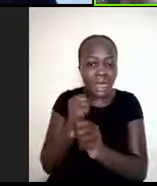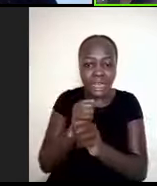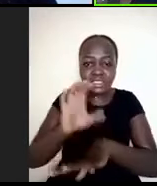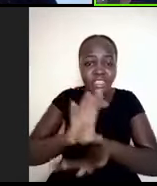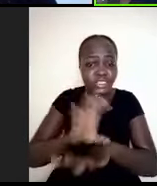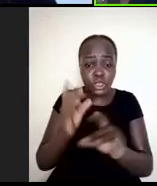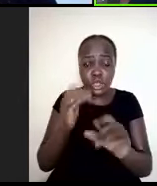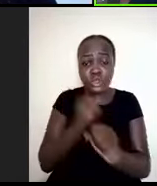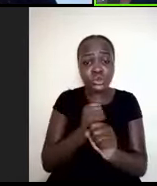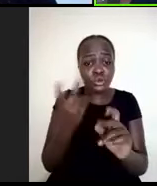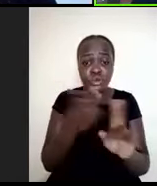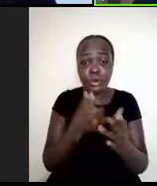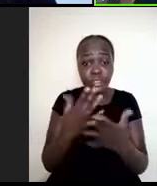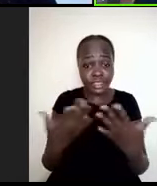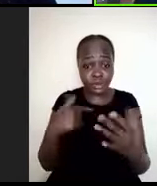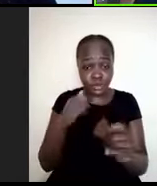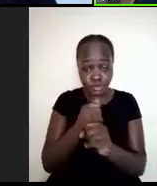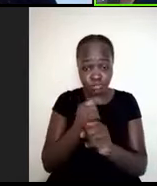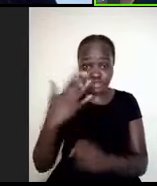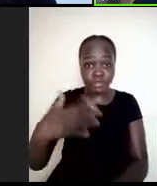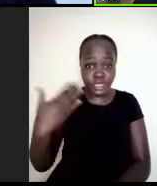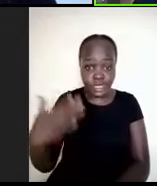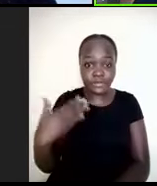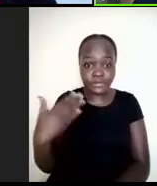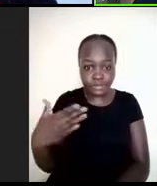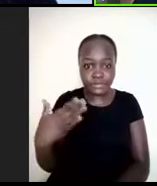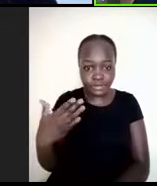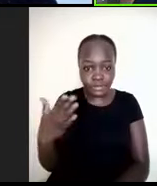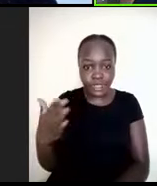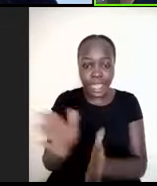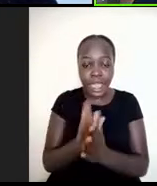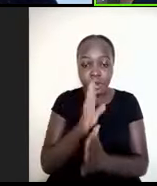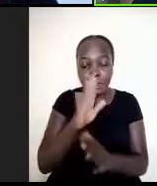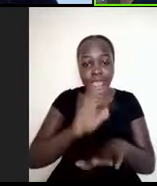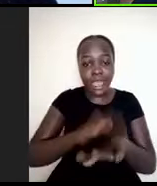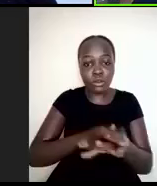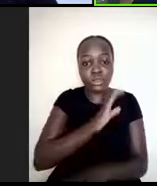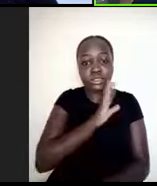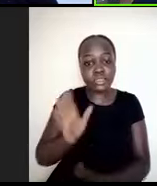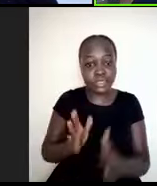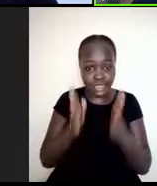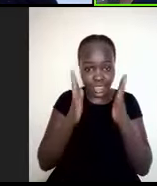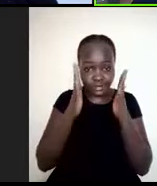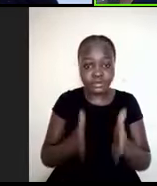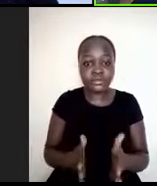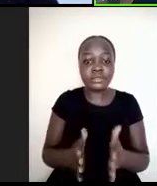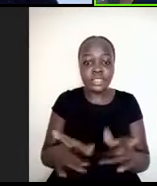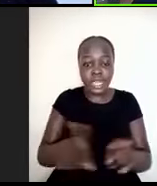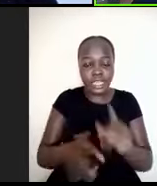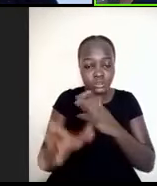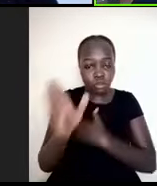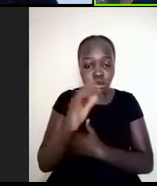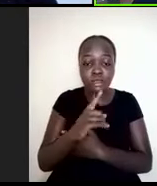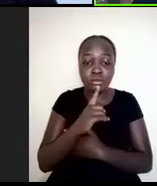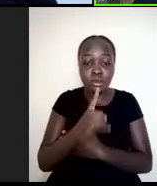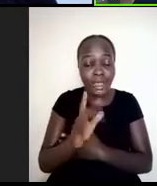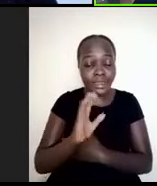things that we try to do every day, and to be a good Christian, as God has commanded us. And